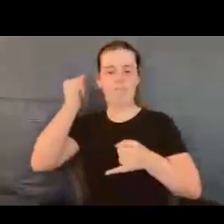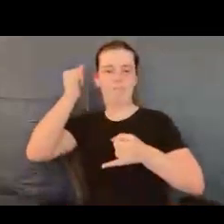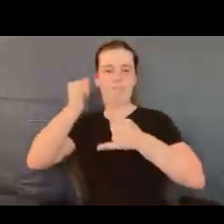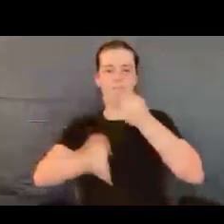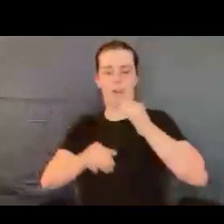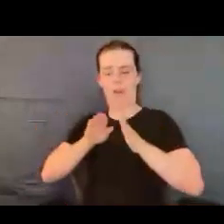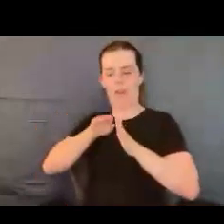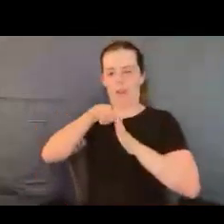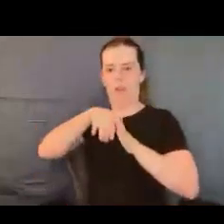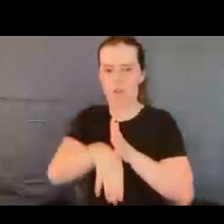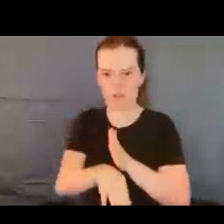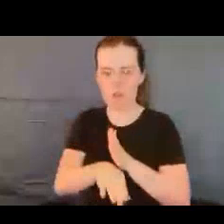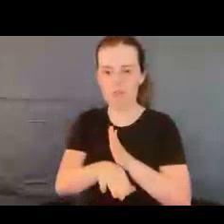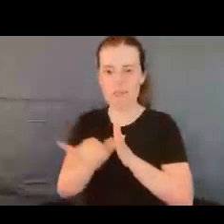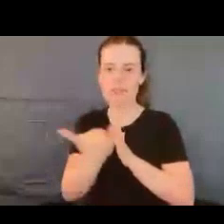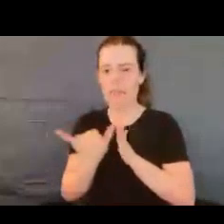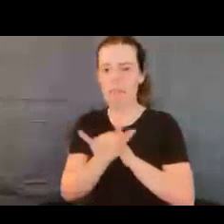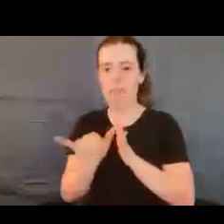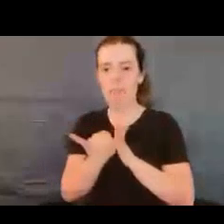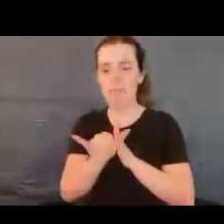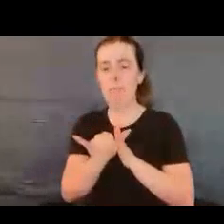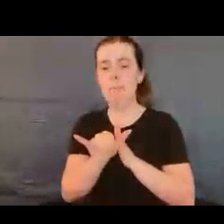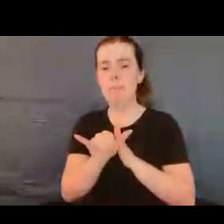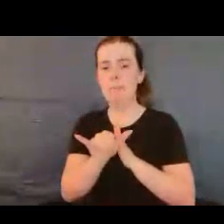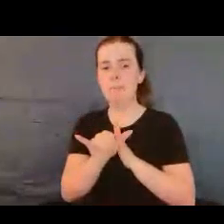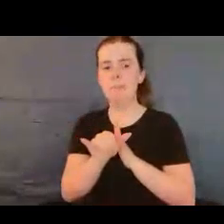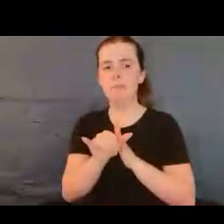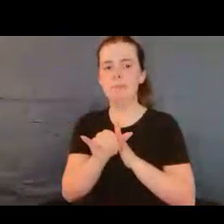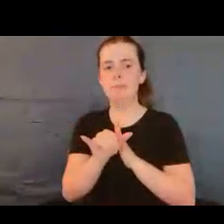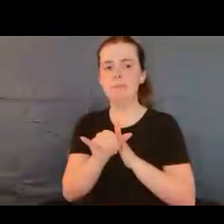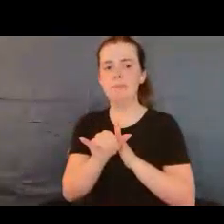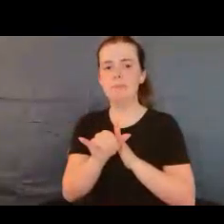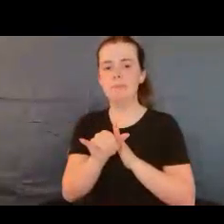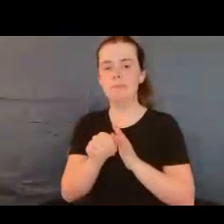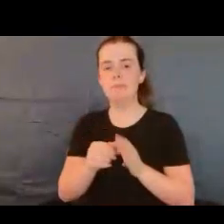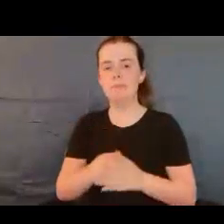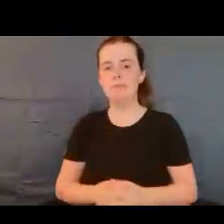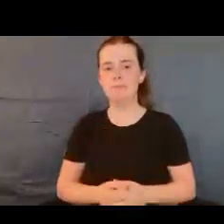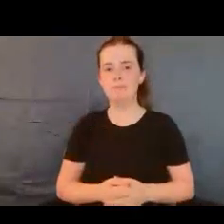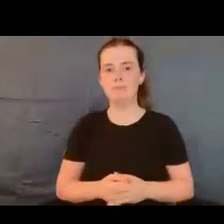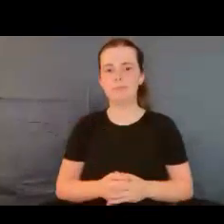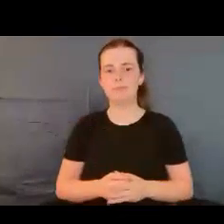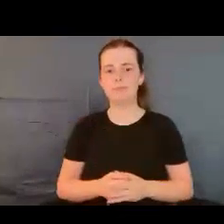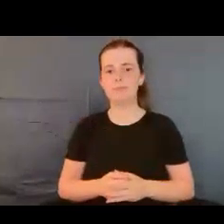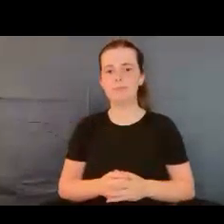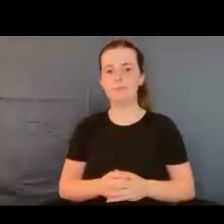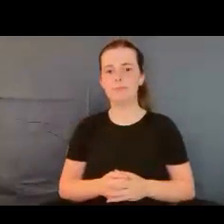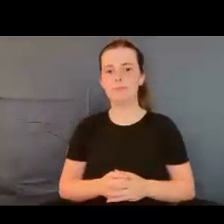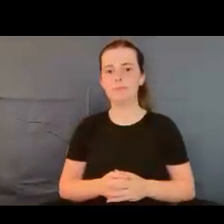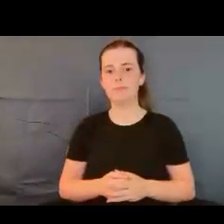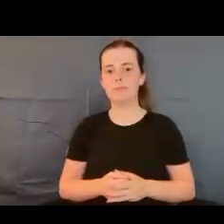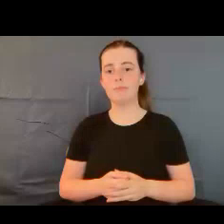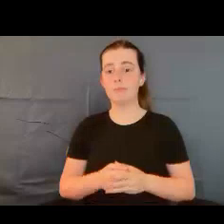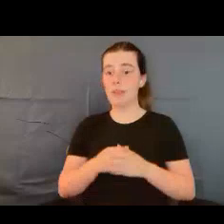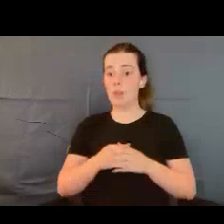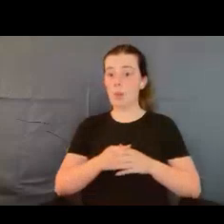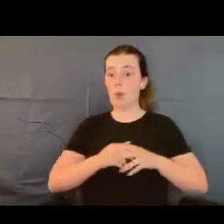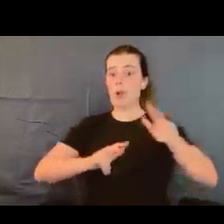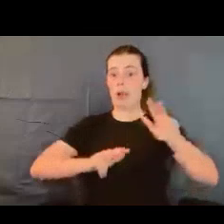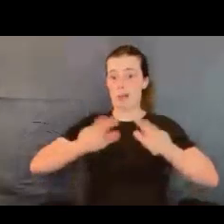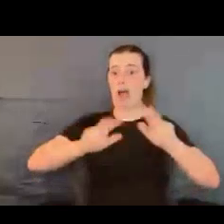this kind of far like loop out to the Peruvian Gulch. And then you climb up to Hidden Peak,